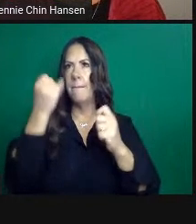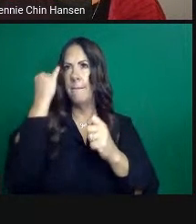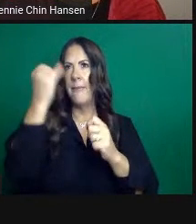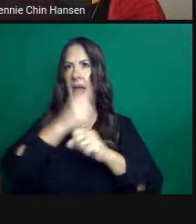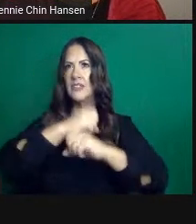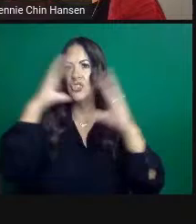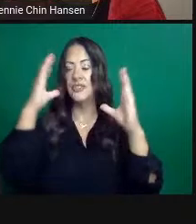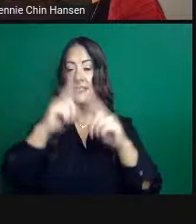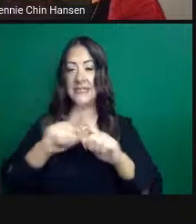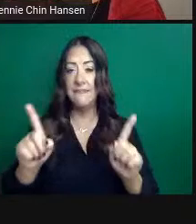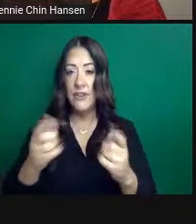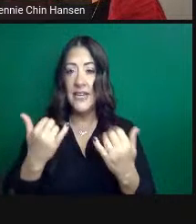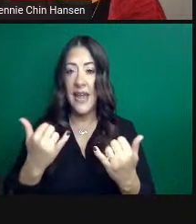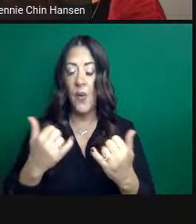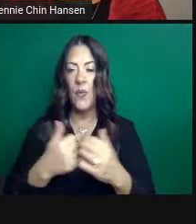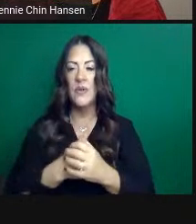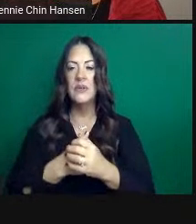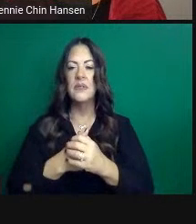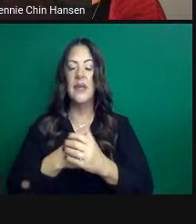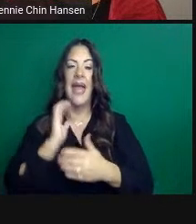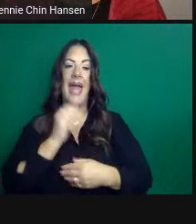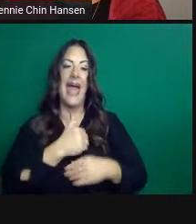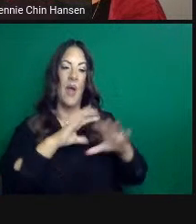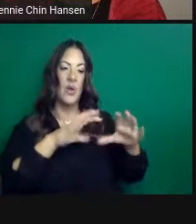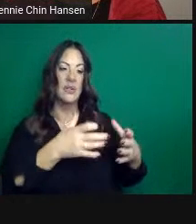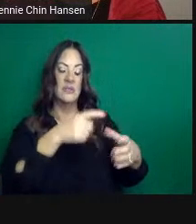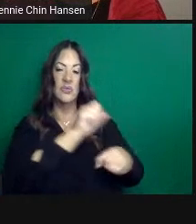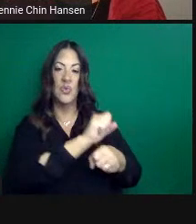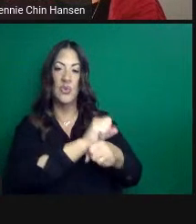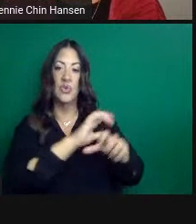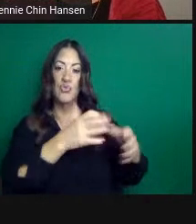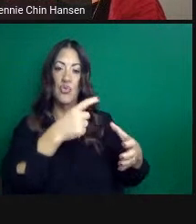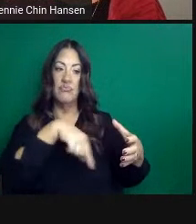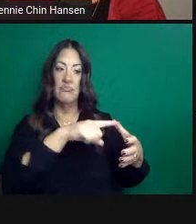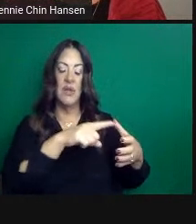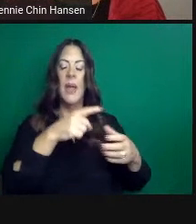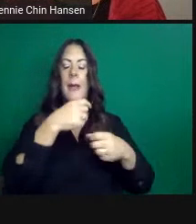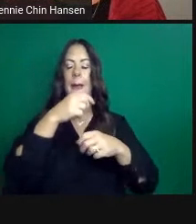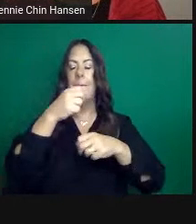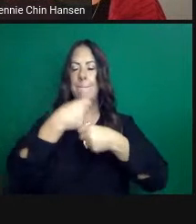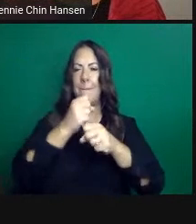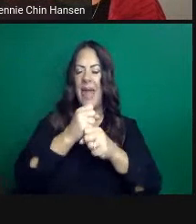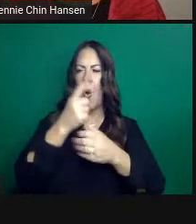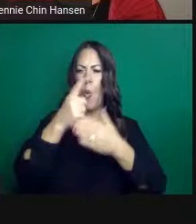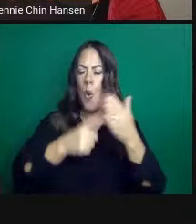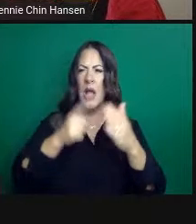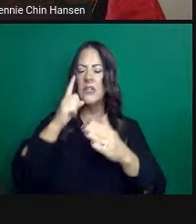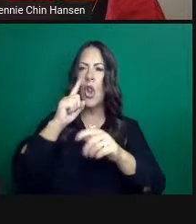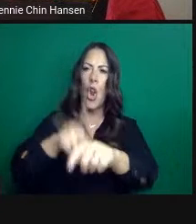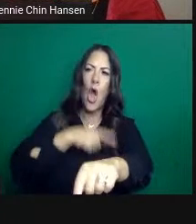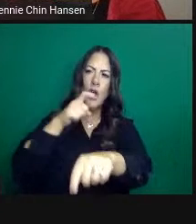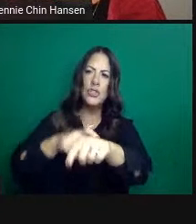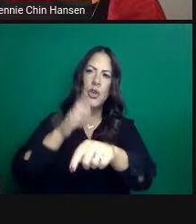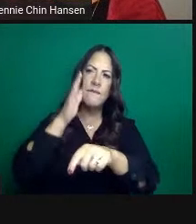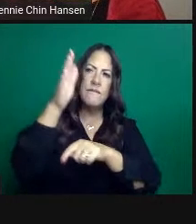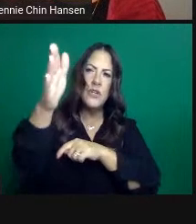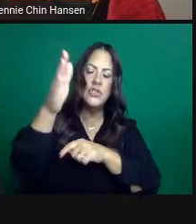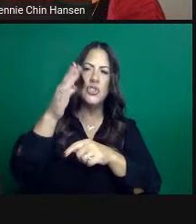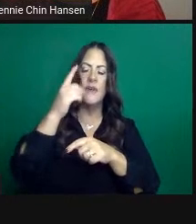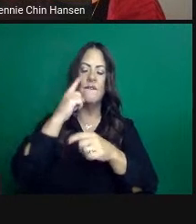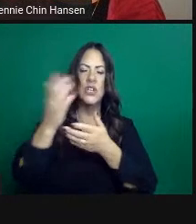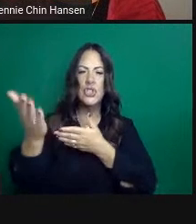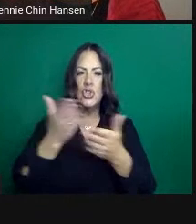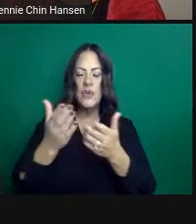tremendous amount of work about our infrastructure of long-term services and supports, but it also did a